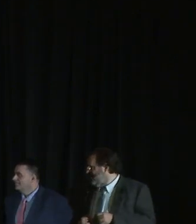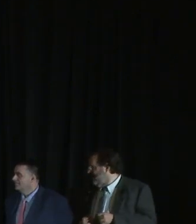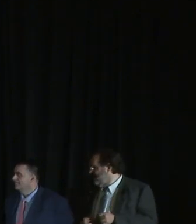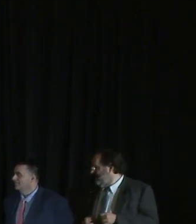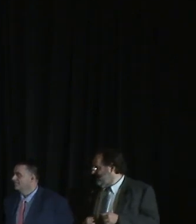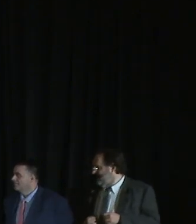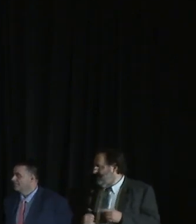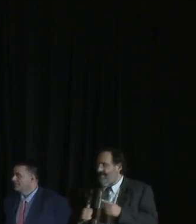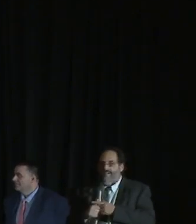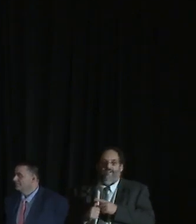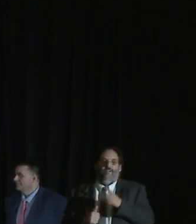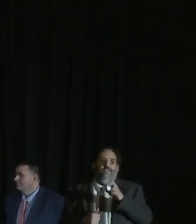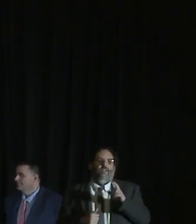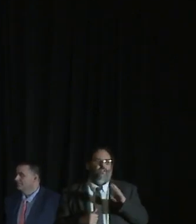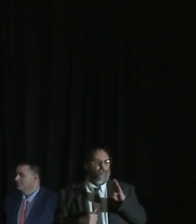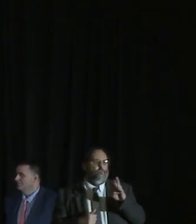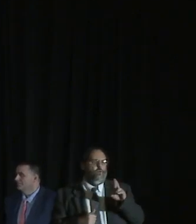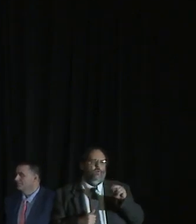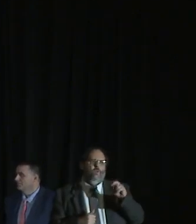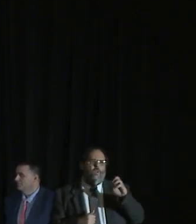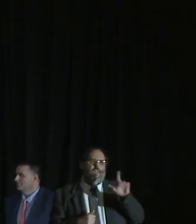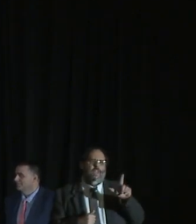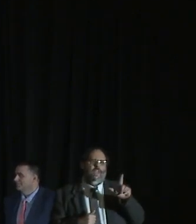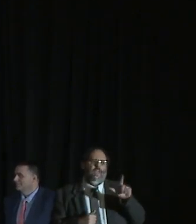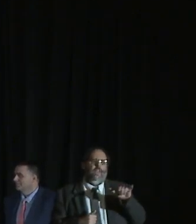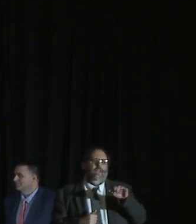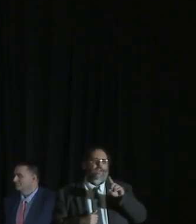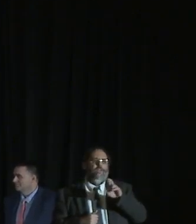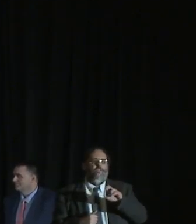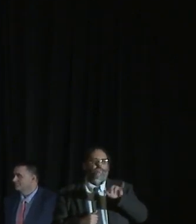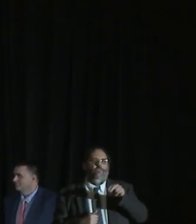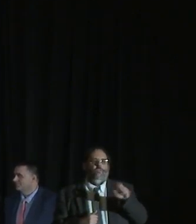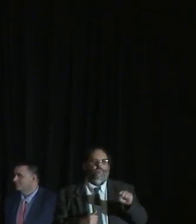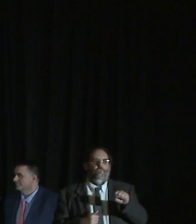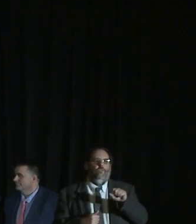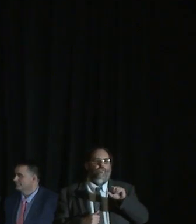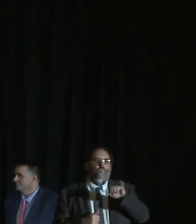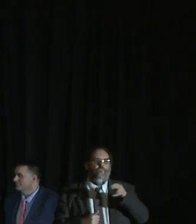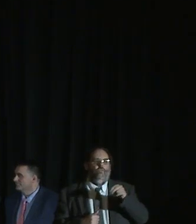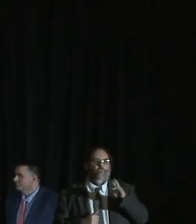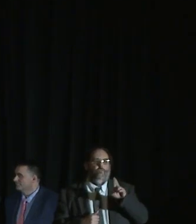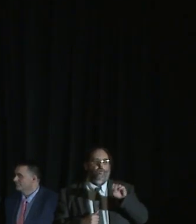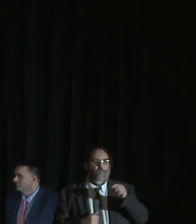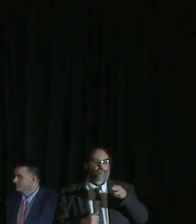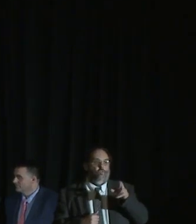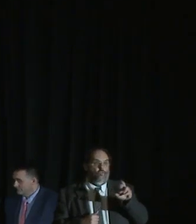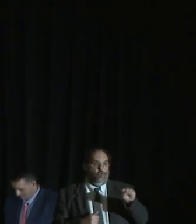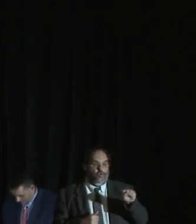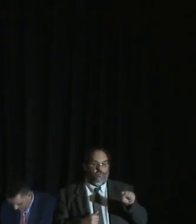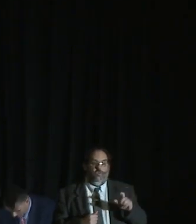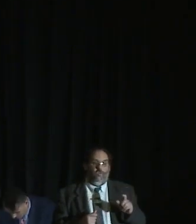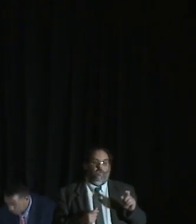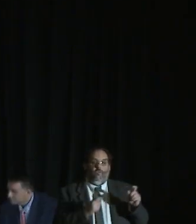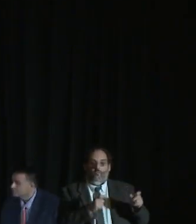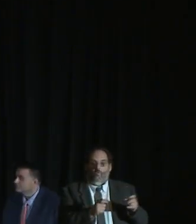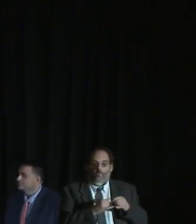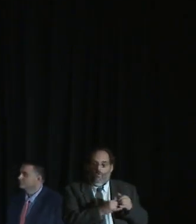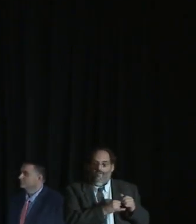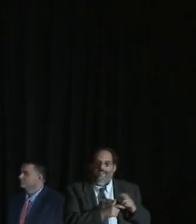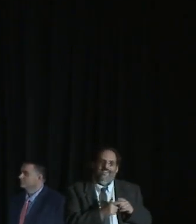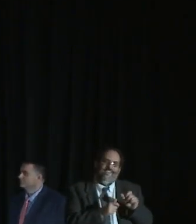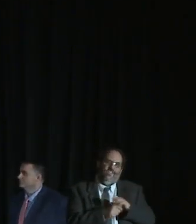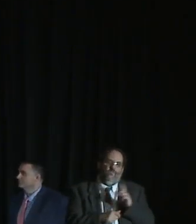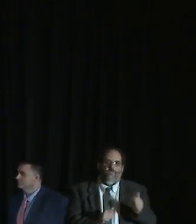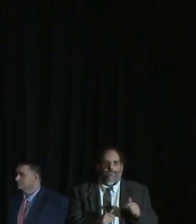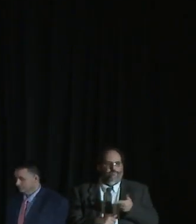Why don't we start with Dr. Bunley, Joe Jones, John Brothers, if y'all could just present the awards to them, and then each of you can